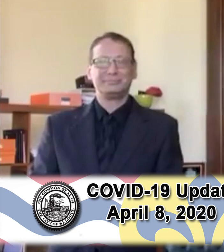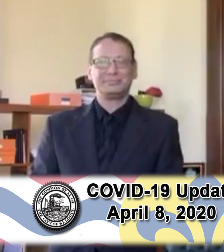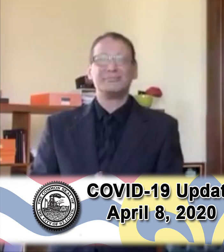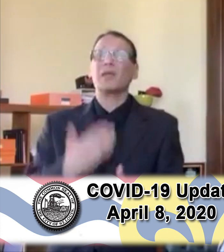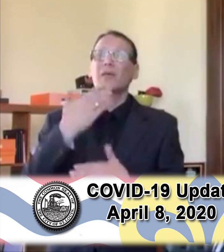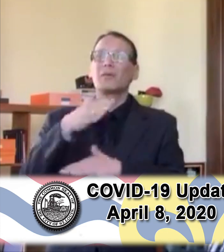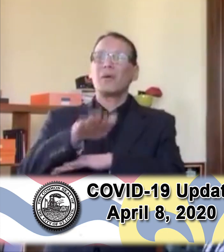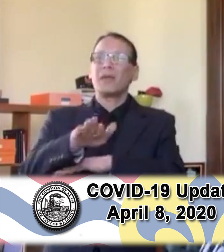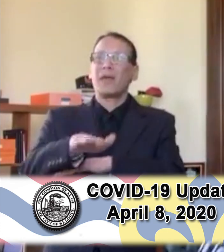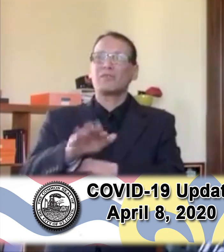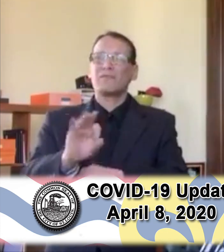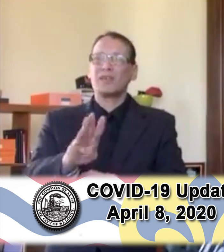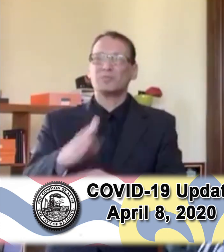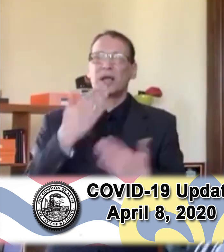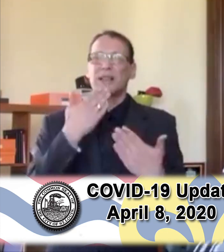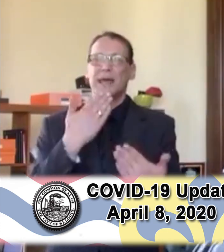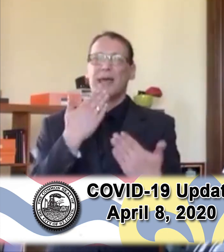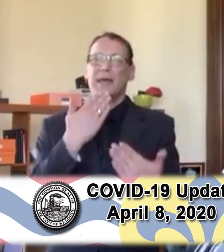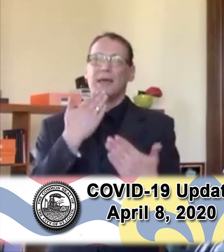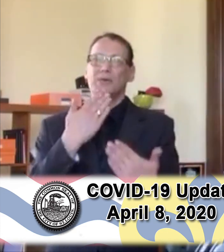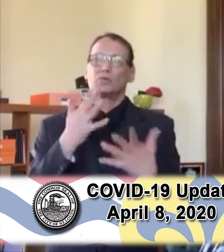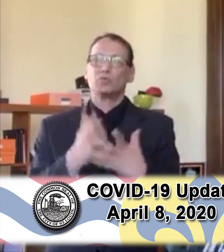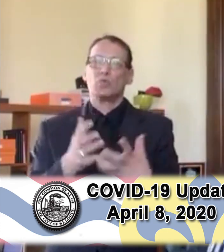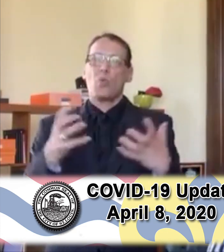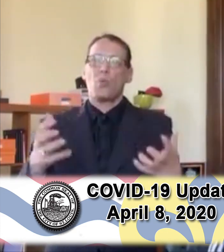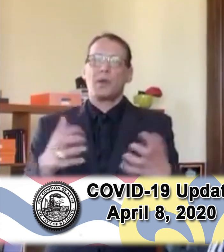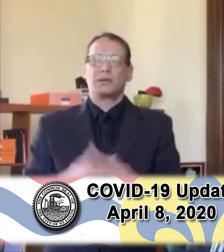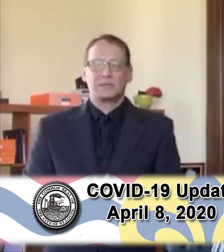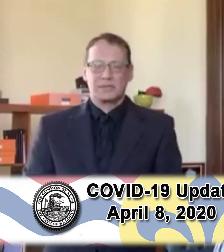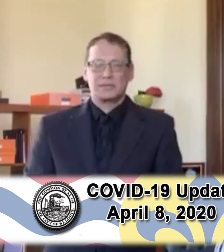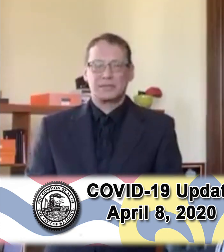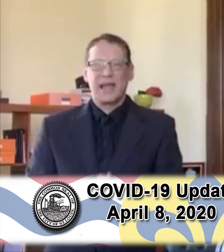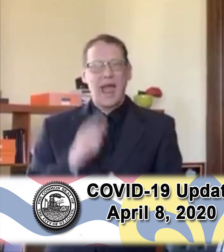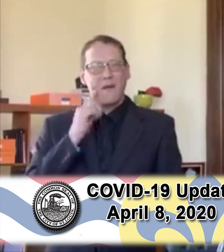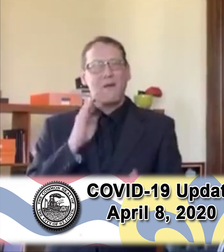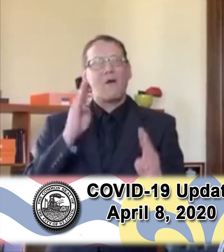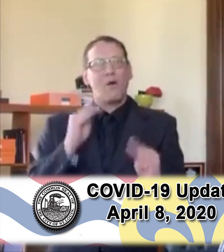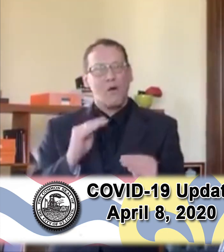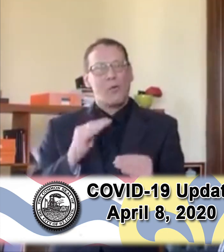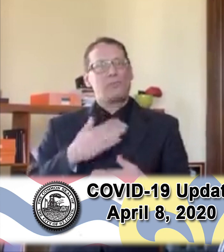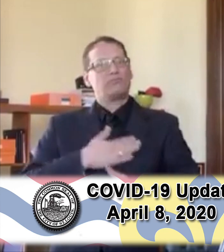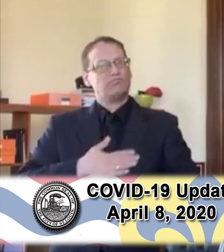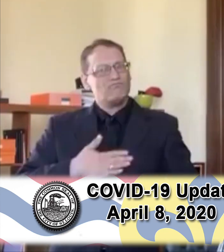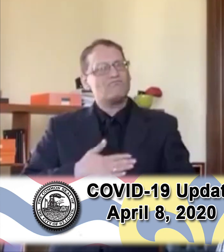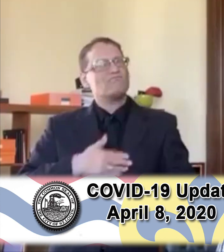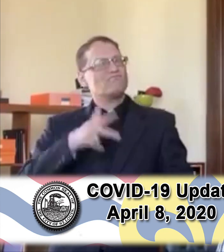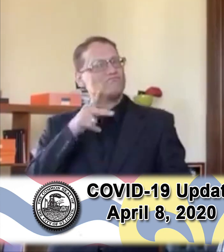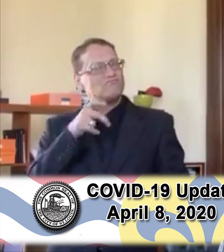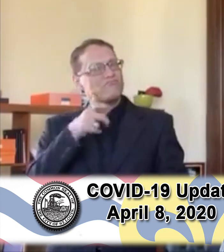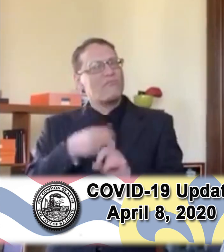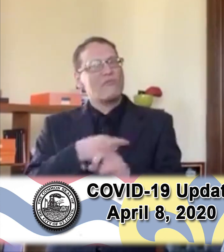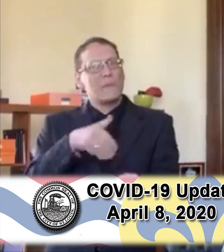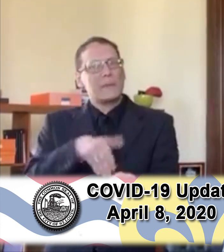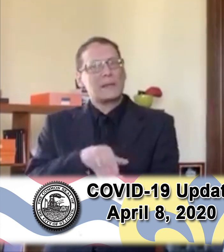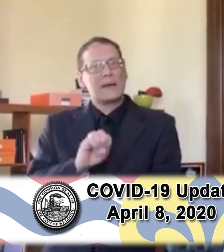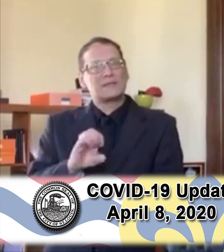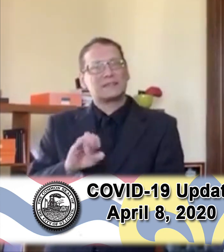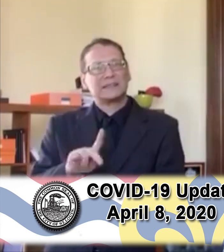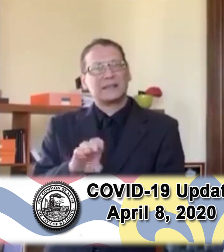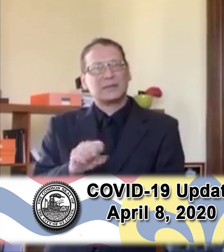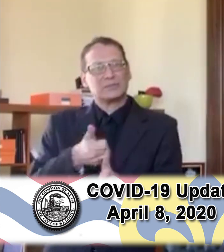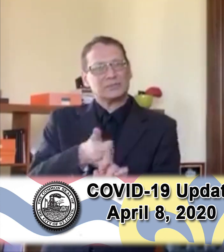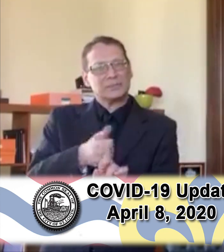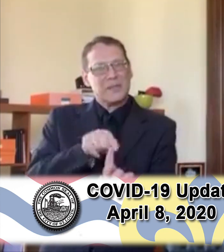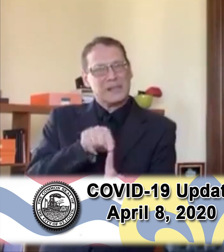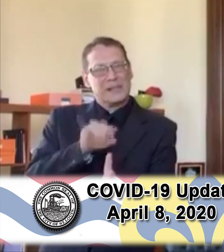Good afternoon, Facebook. Thank you so much. I hope that you enjoyed hearing from Dr. Eccles. He's really an expert in this field, and we